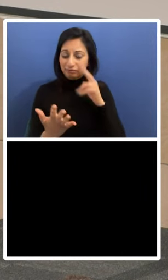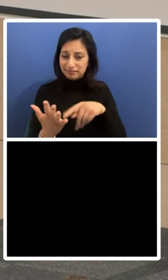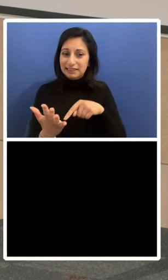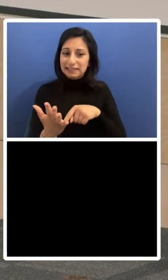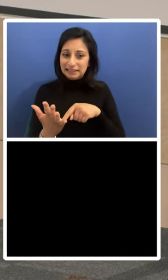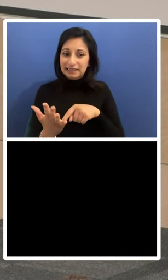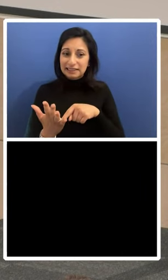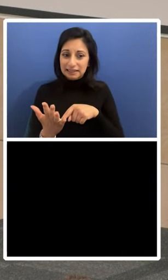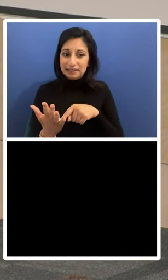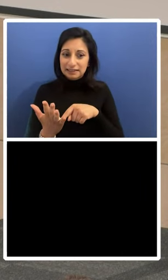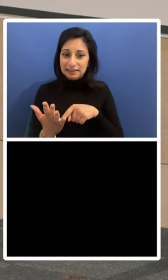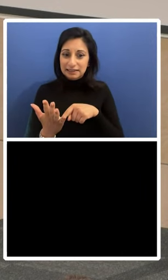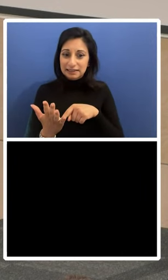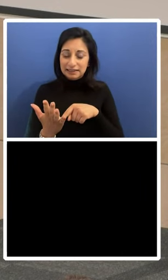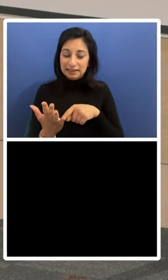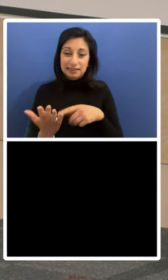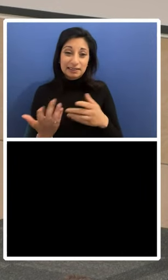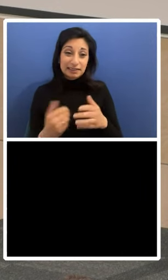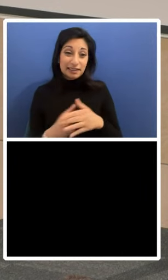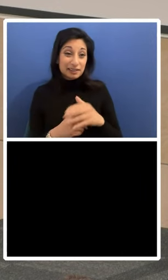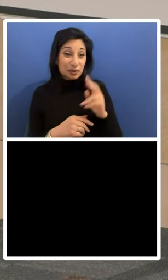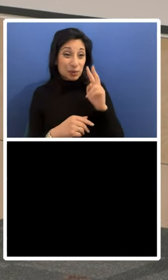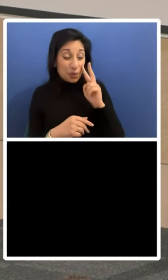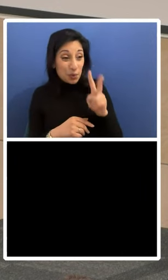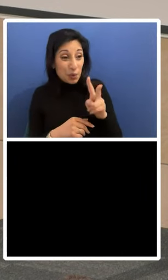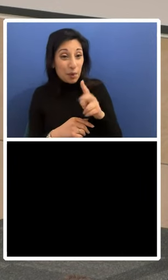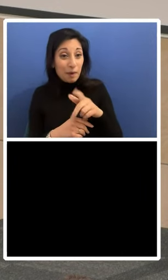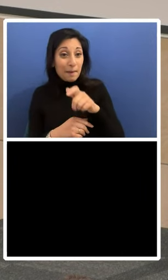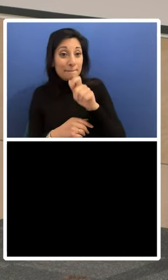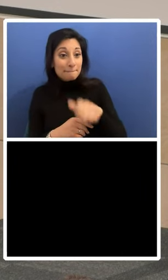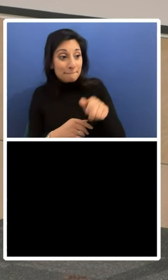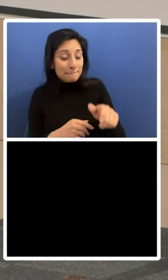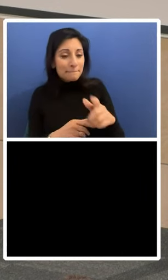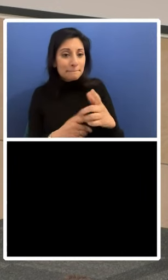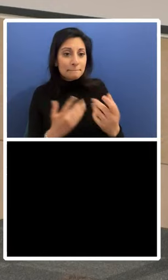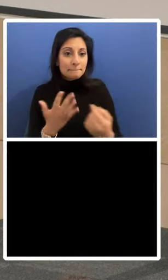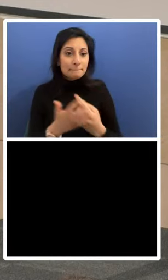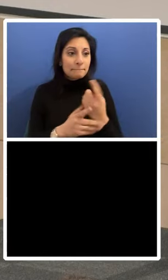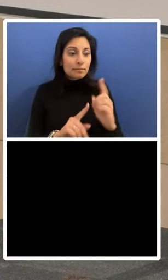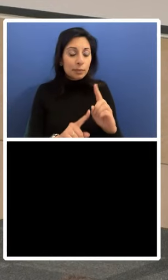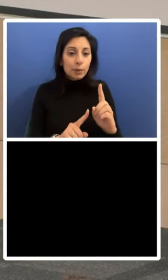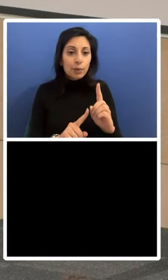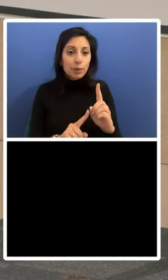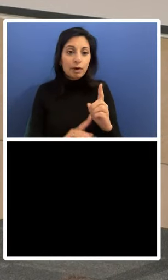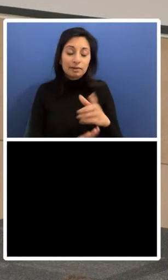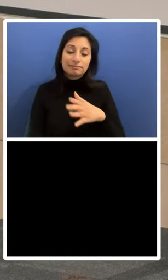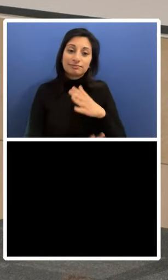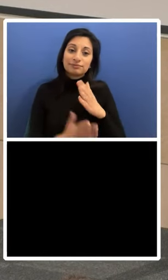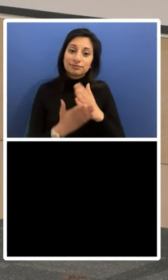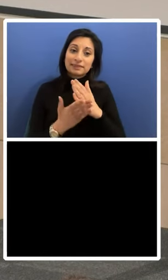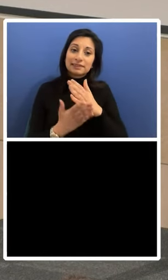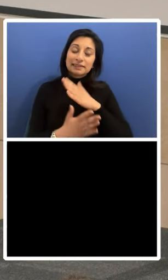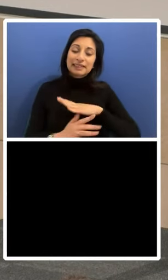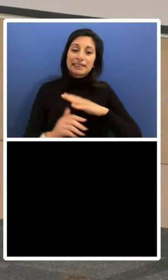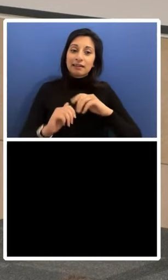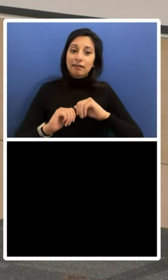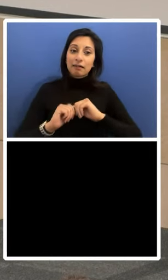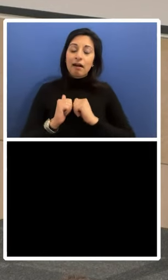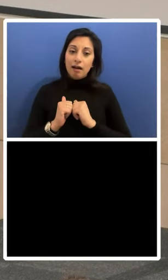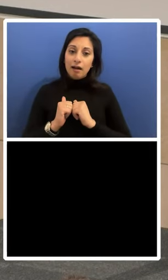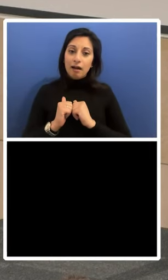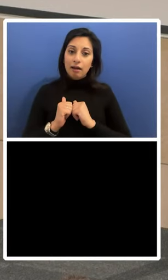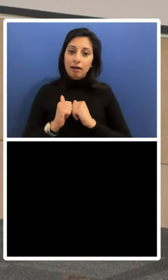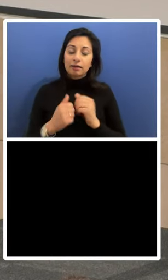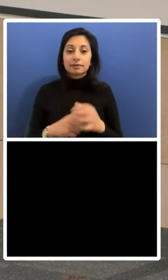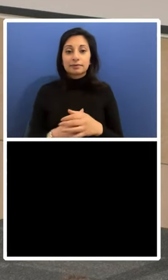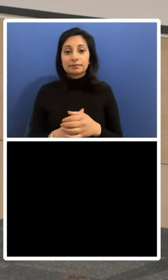what it does to people and how in need of kindness these people are, and how in need of kindness I were. And it's I think a lot of people read this book and you